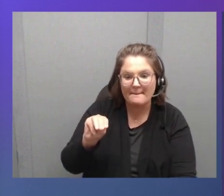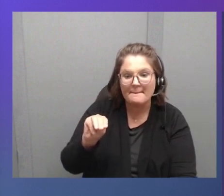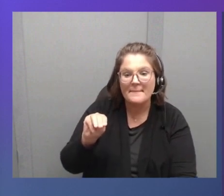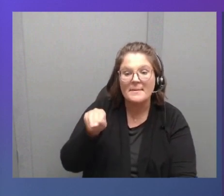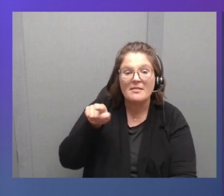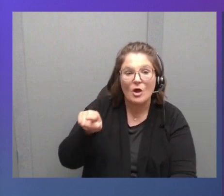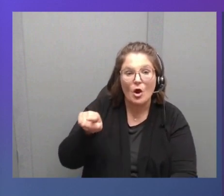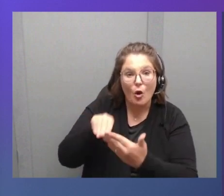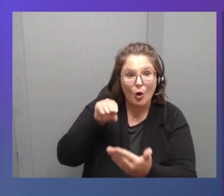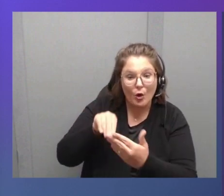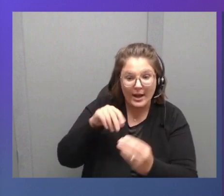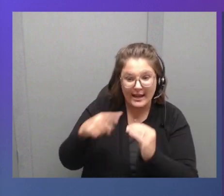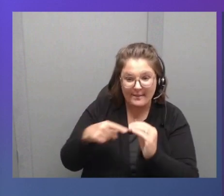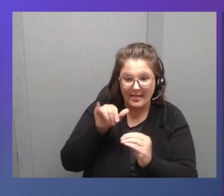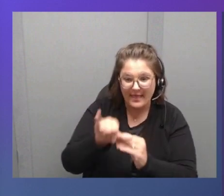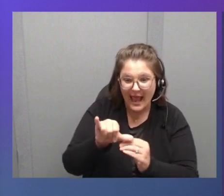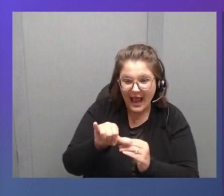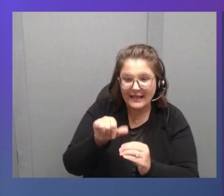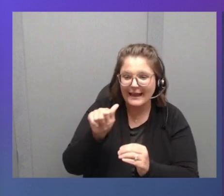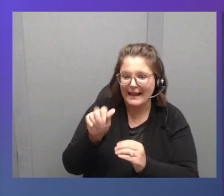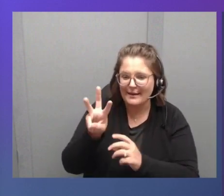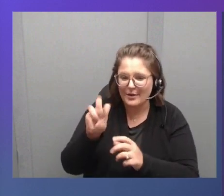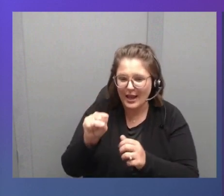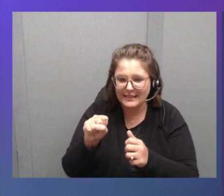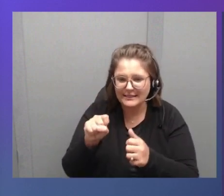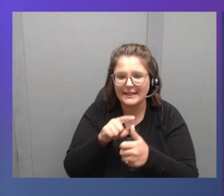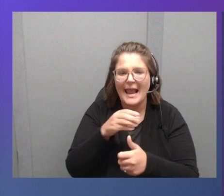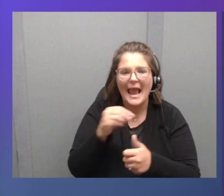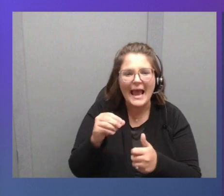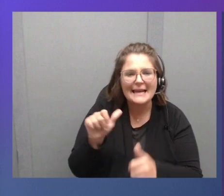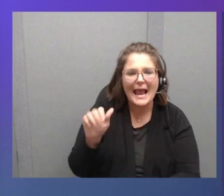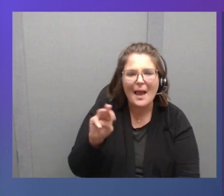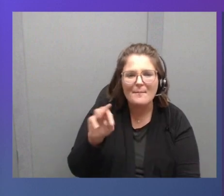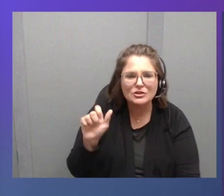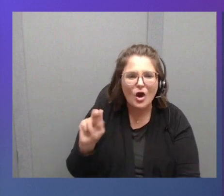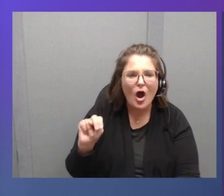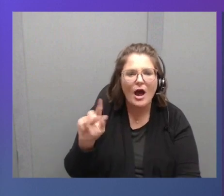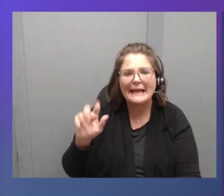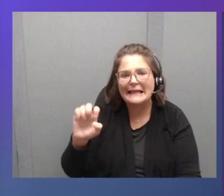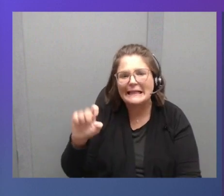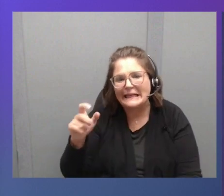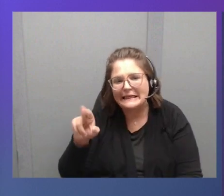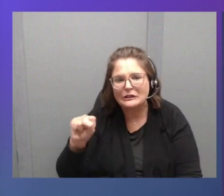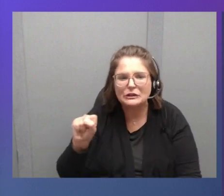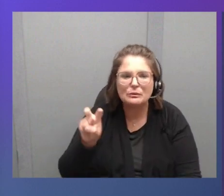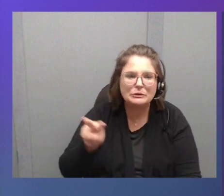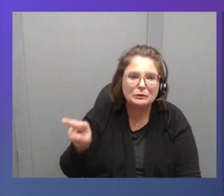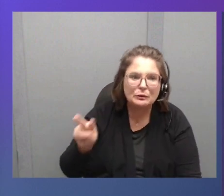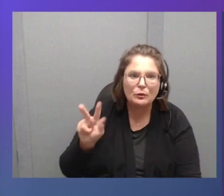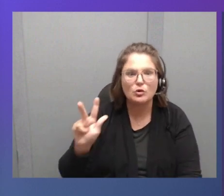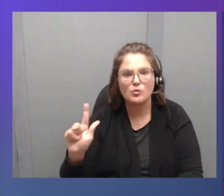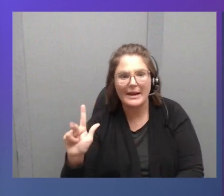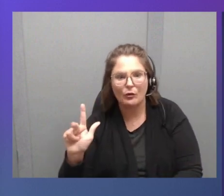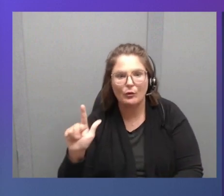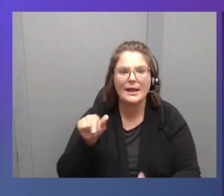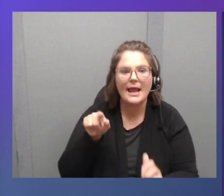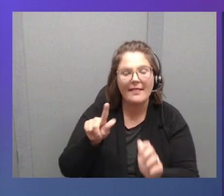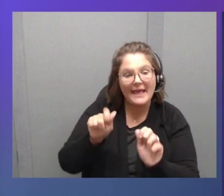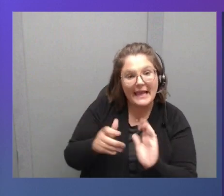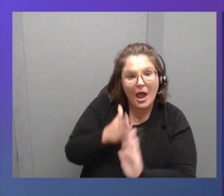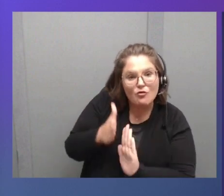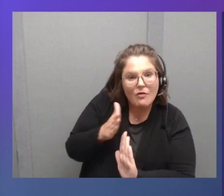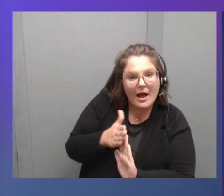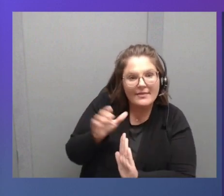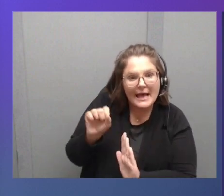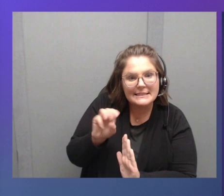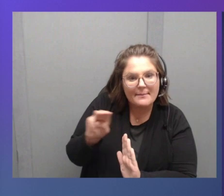up an EC2 instance that's probably Amazon Linux 2 or Amazon Linux 23, and they can just run the SSM commands